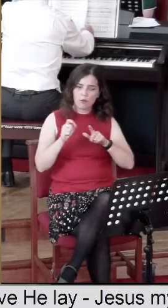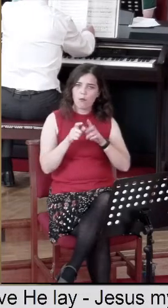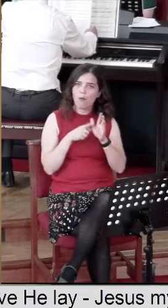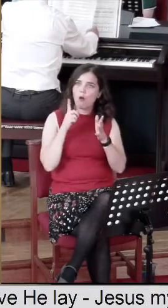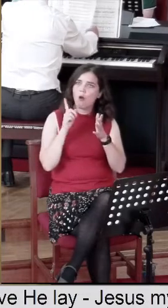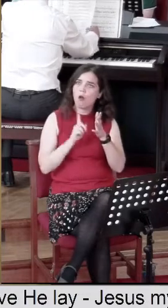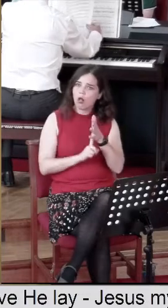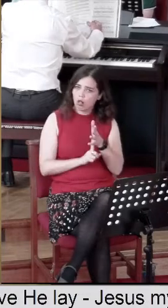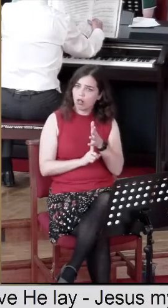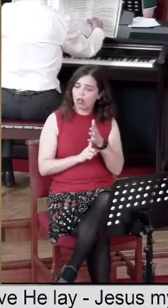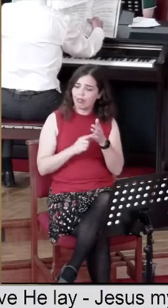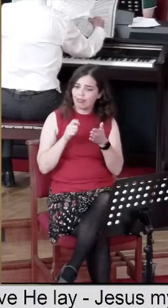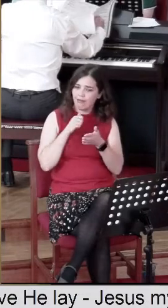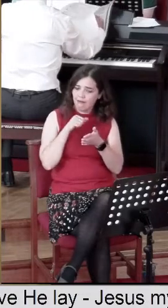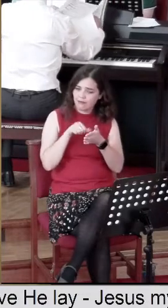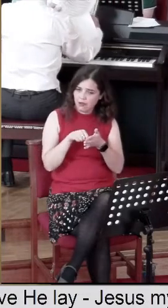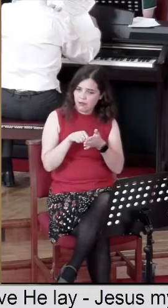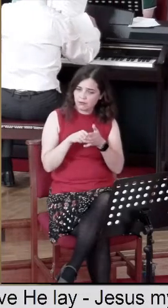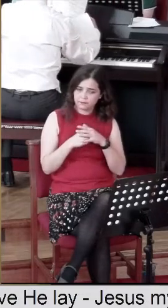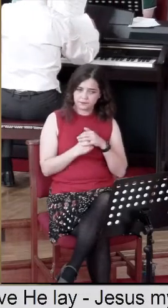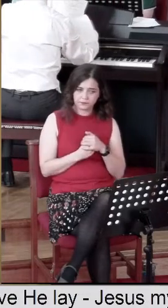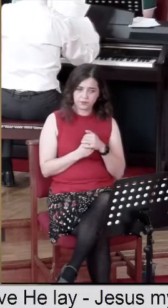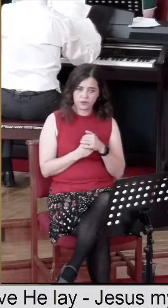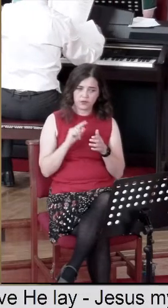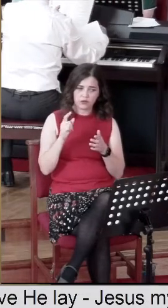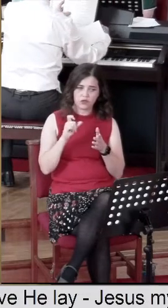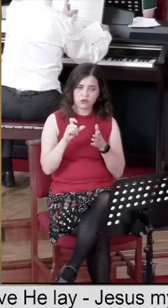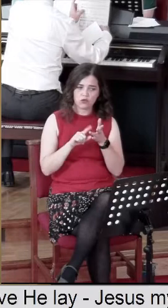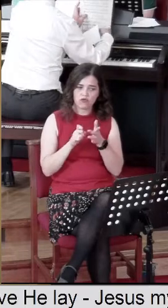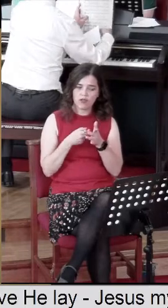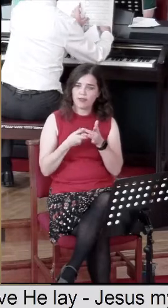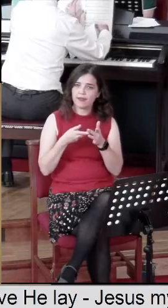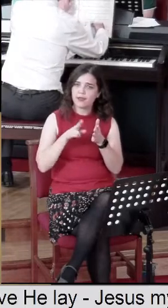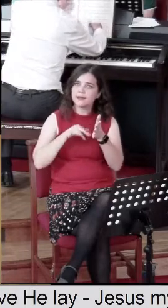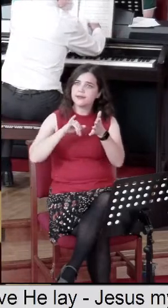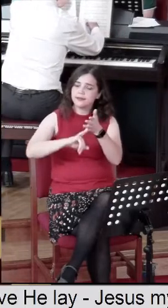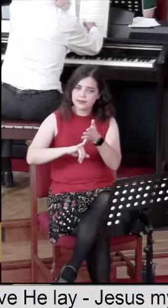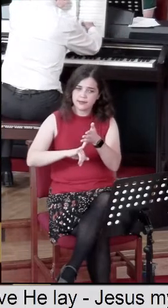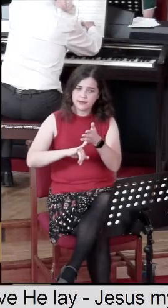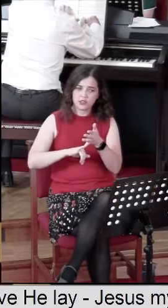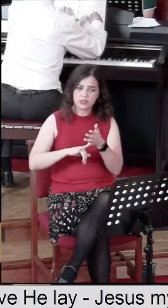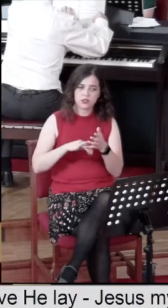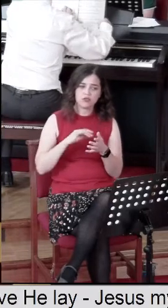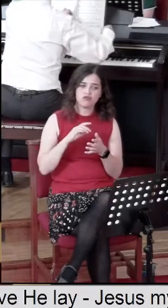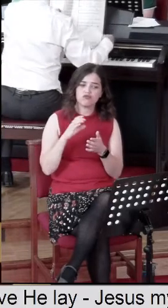to the church in Corinth, 1 Corinthians chapter 15, just the first four verses.